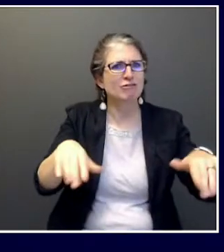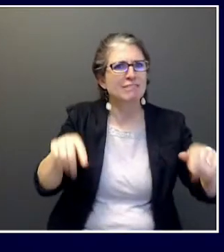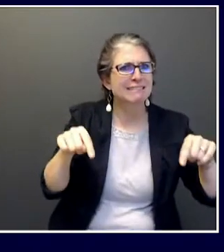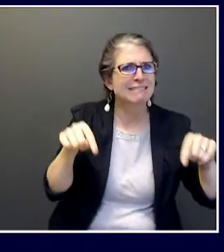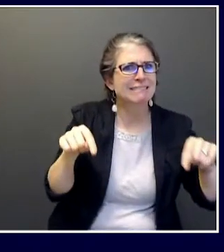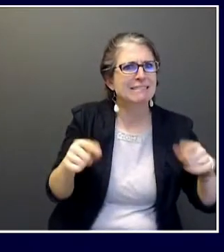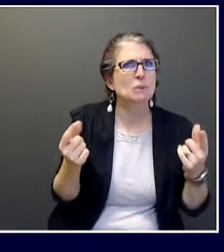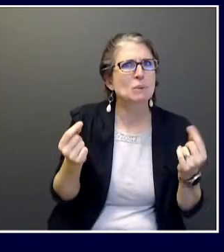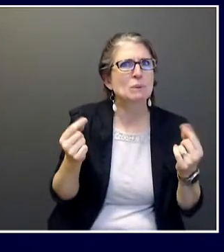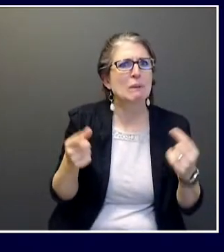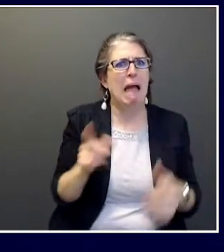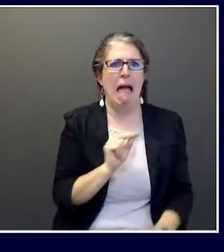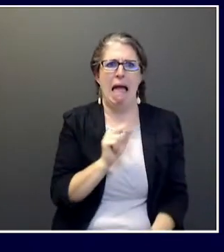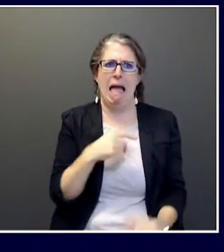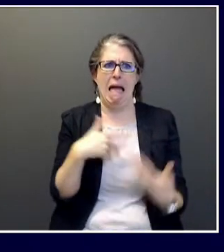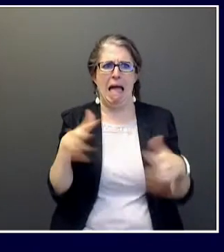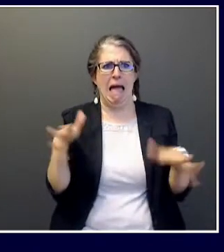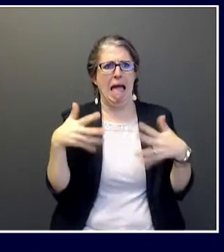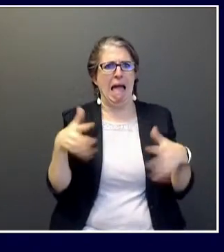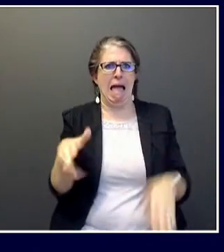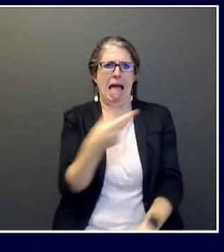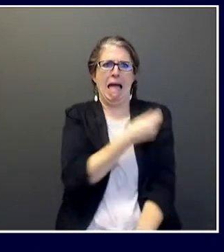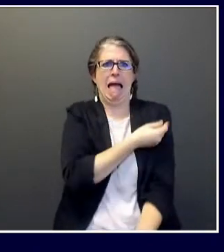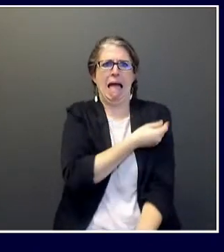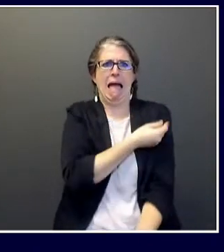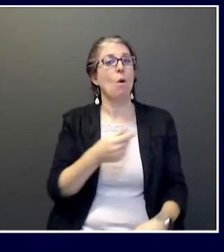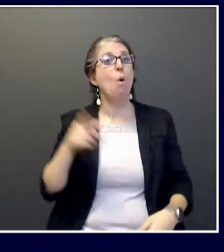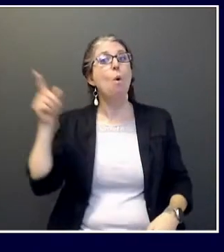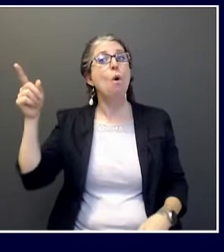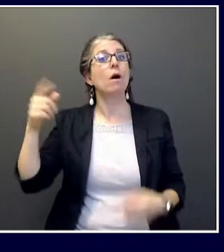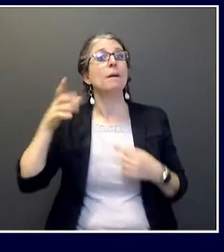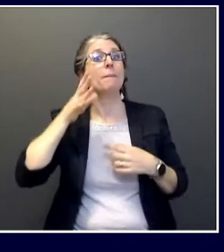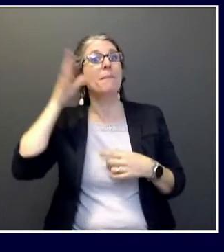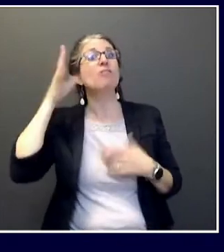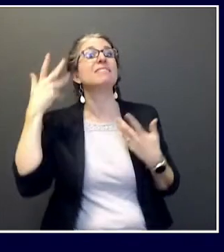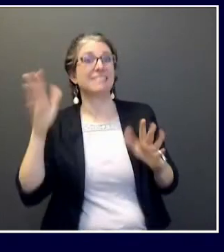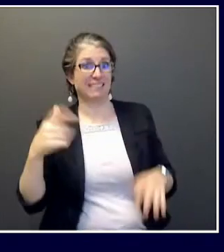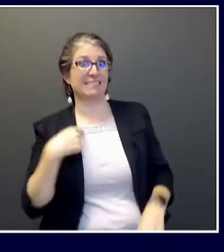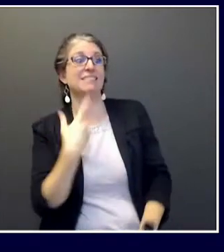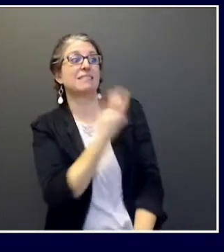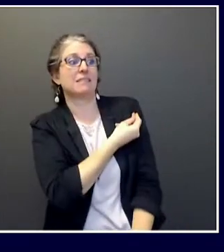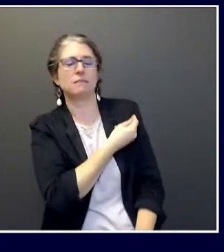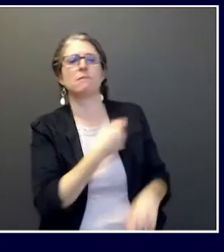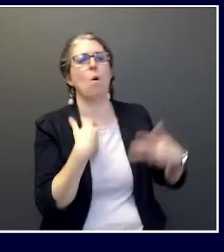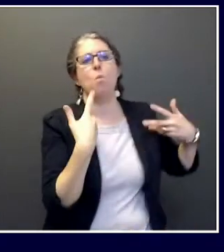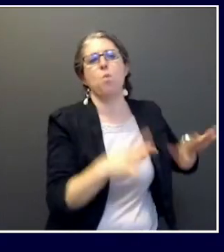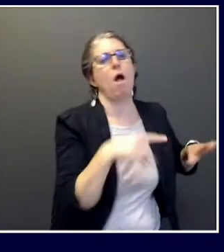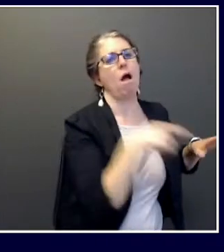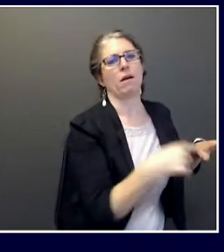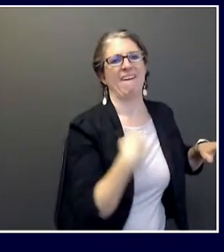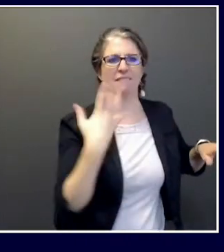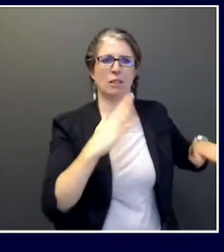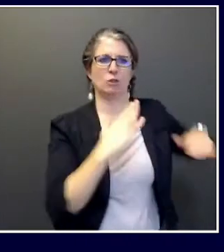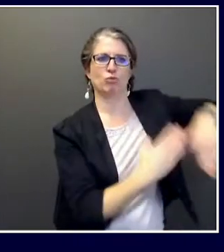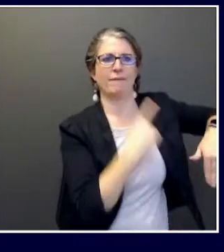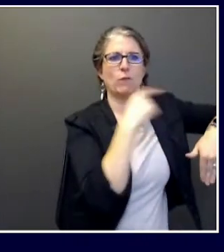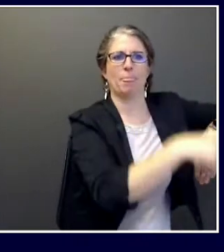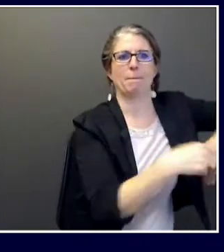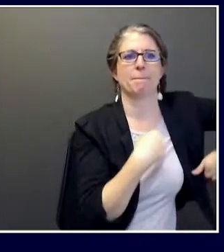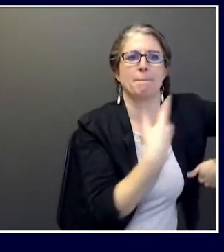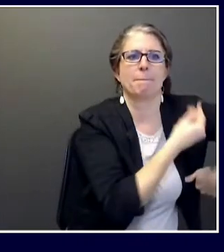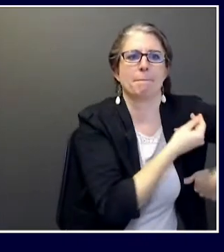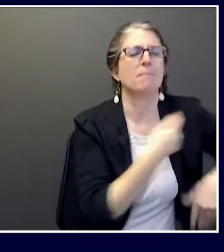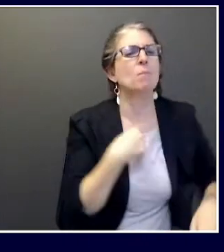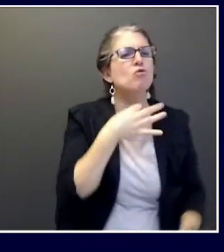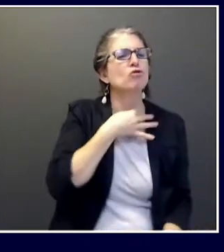my child to get the vaccine, especially because we have lots of data to suggest that it's still a relatively